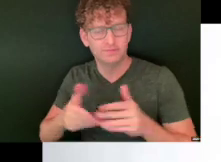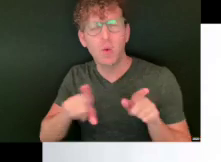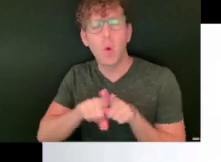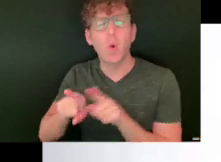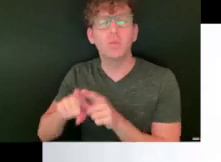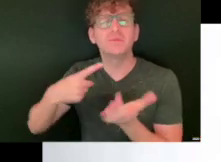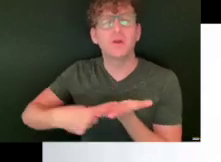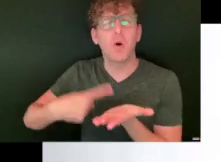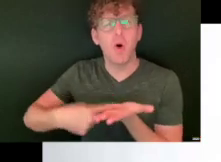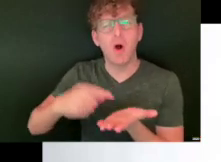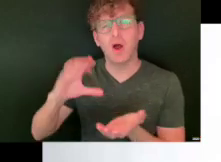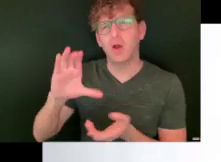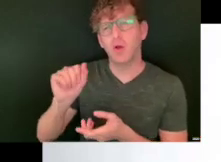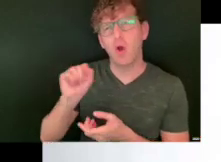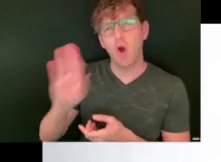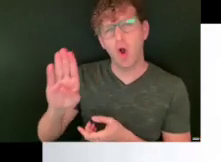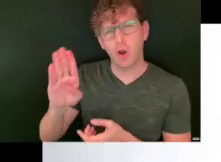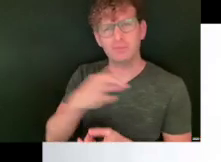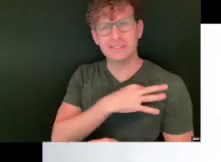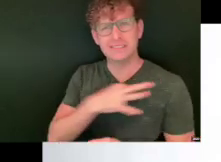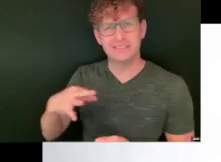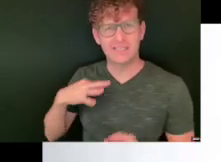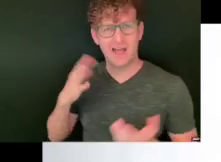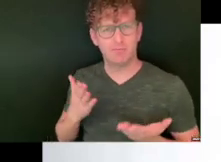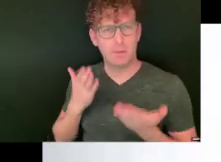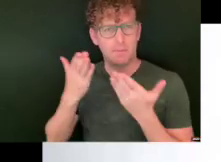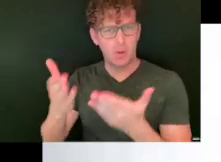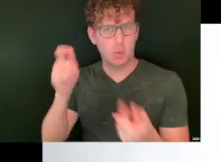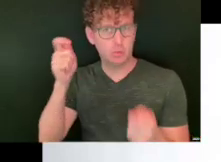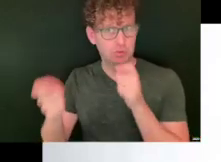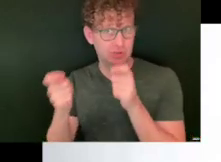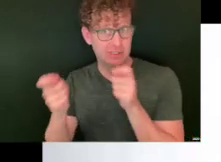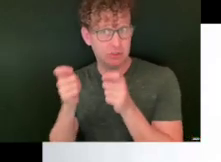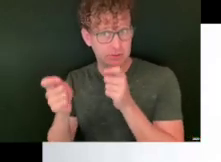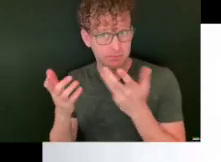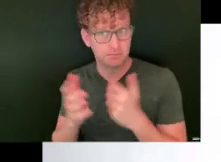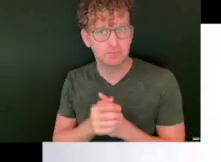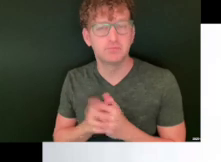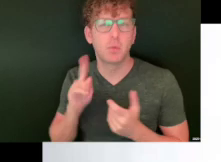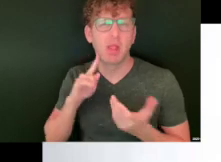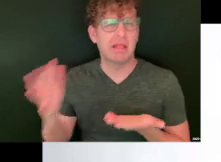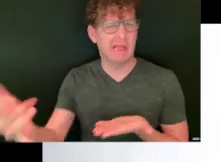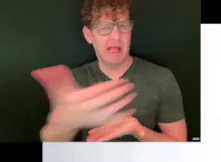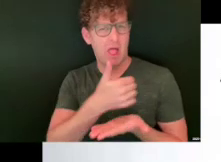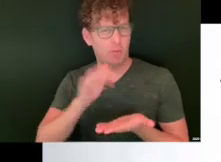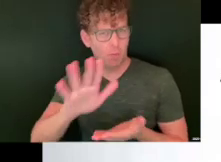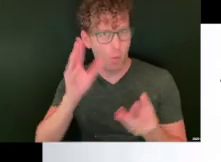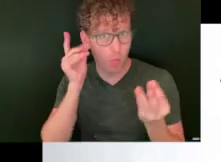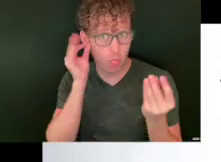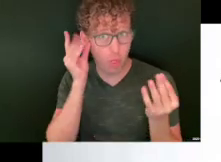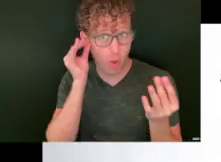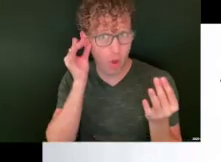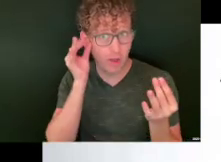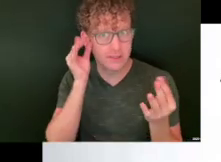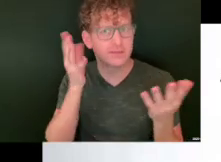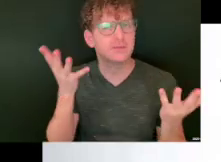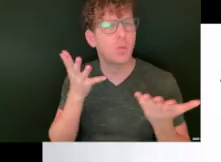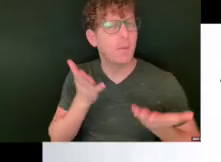those funds should be assigned. I'll touch more on this on the next slide.